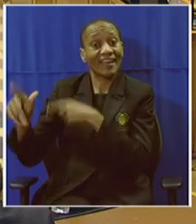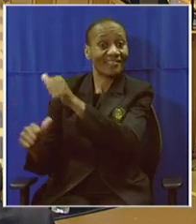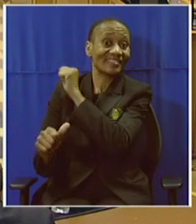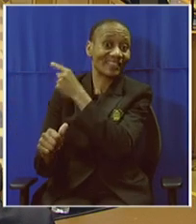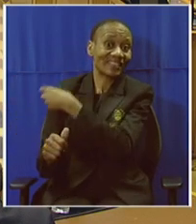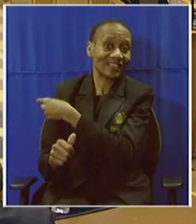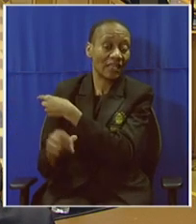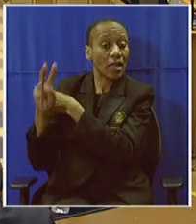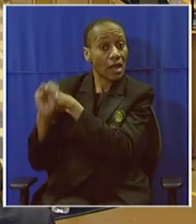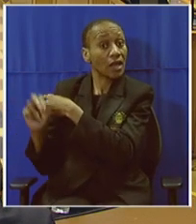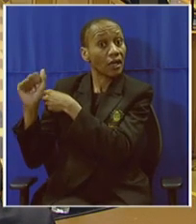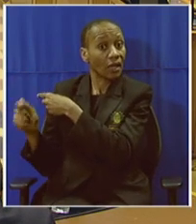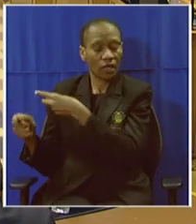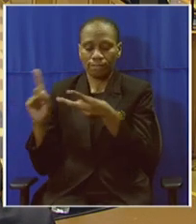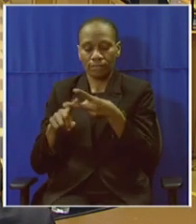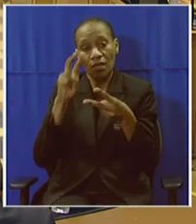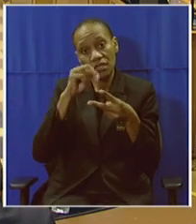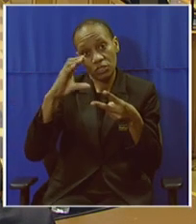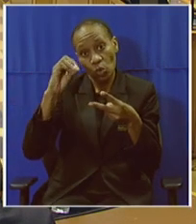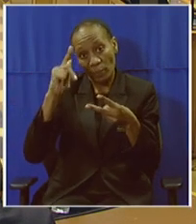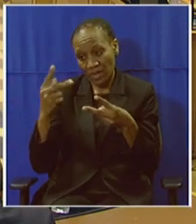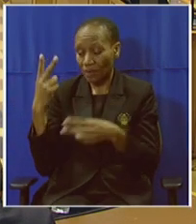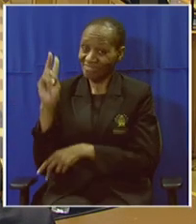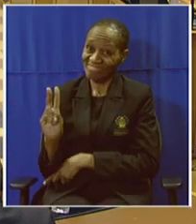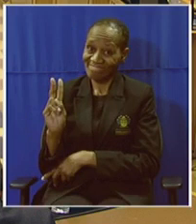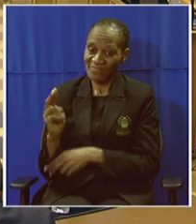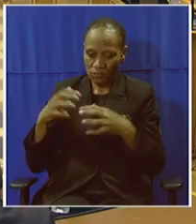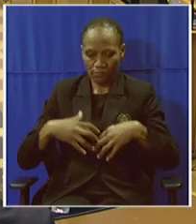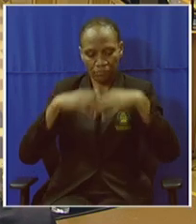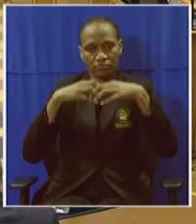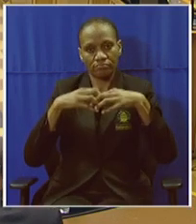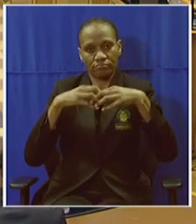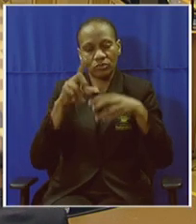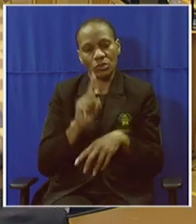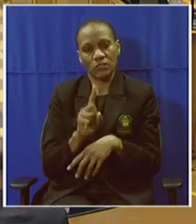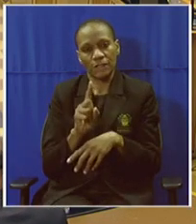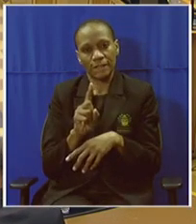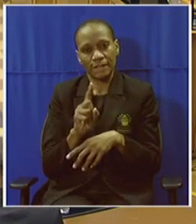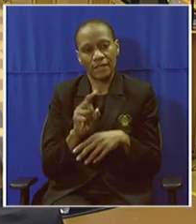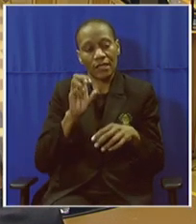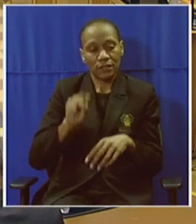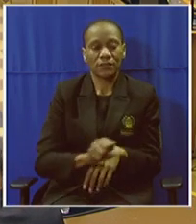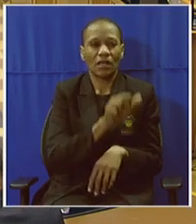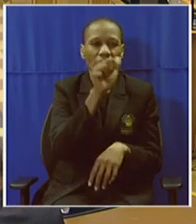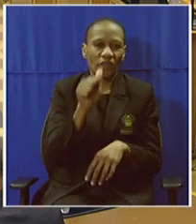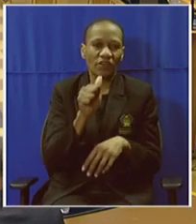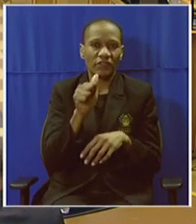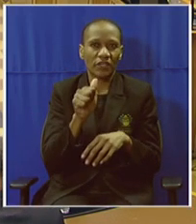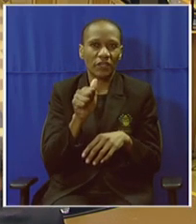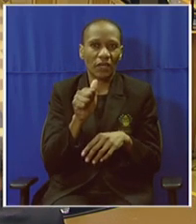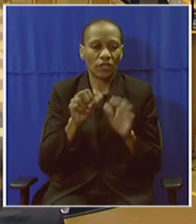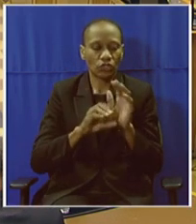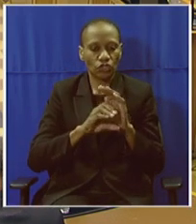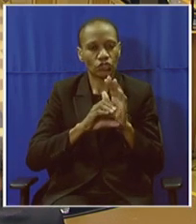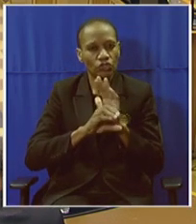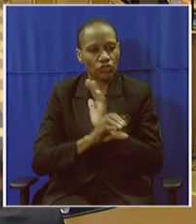the National Assembly and the National Council of Provinces established the South African chapter